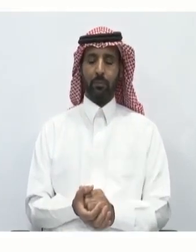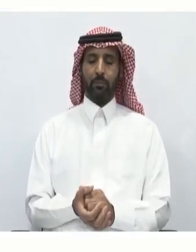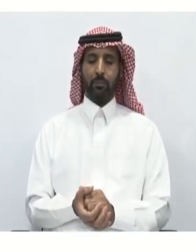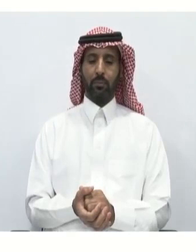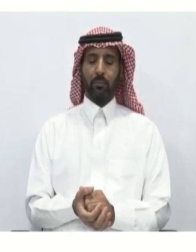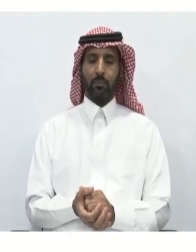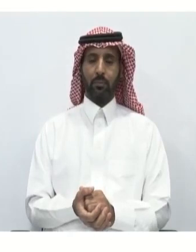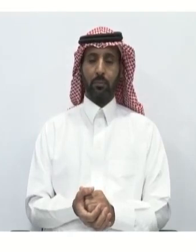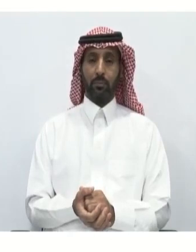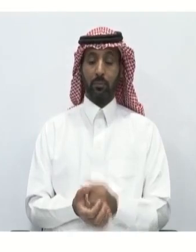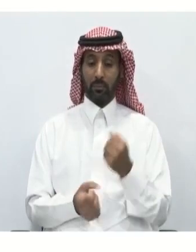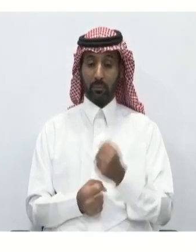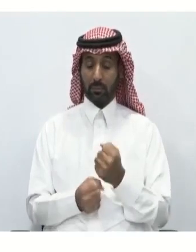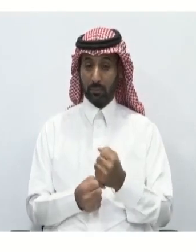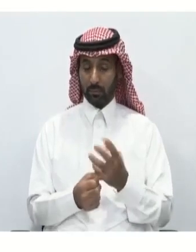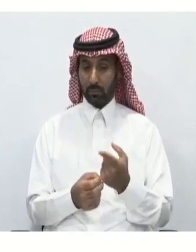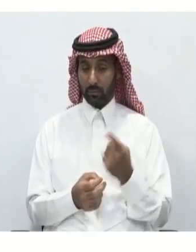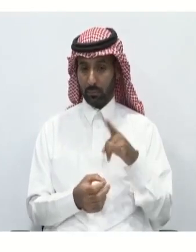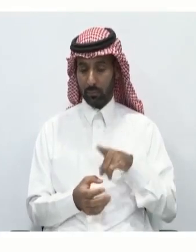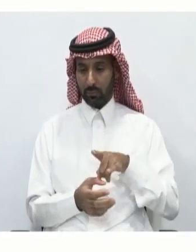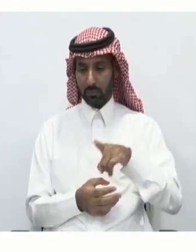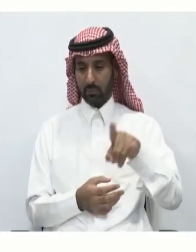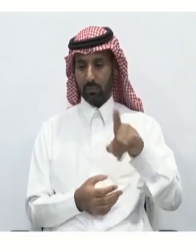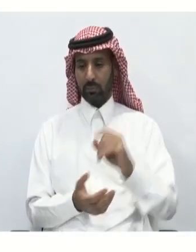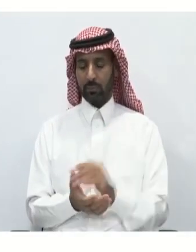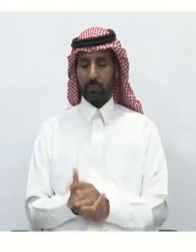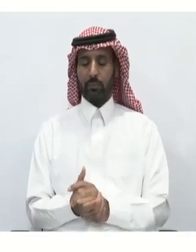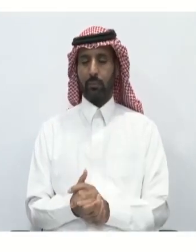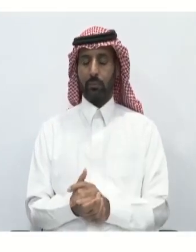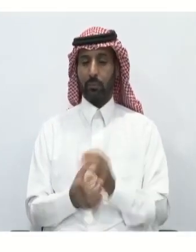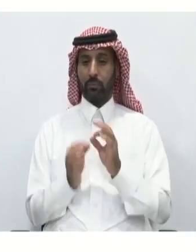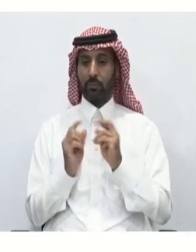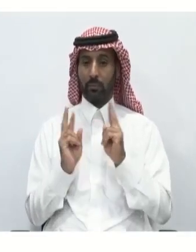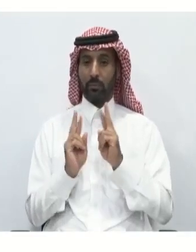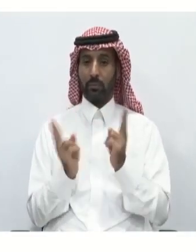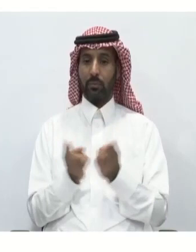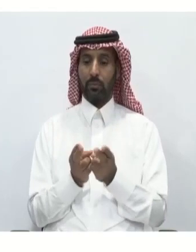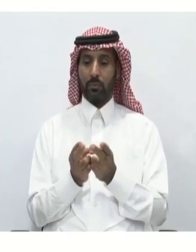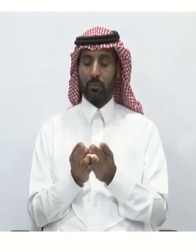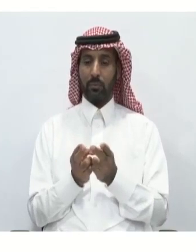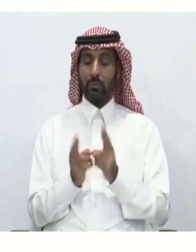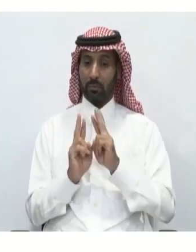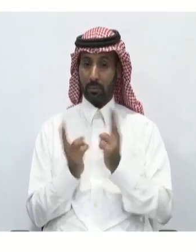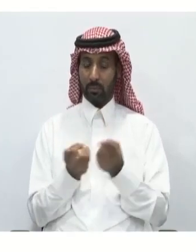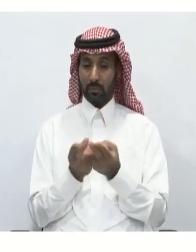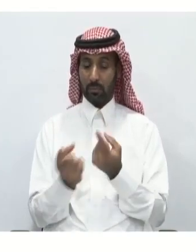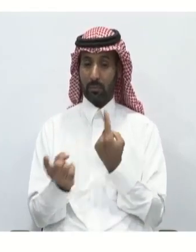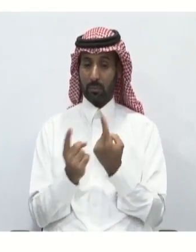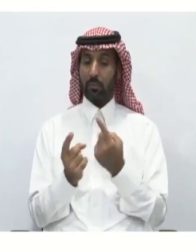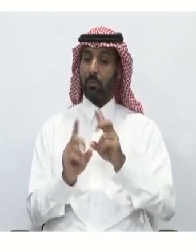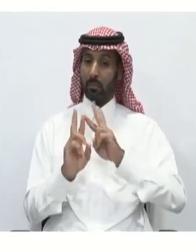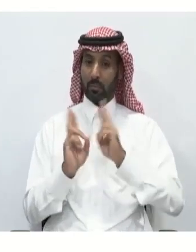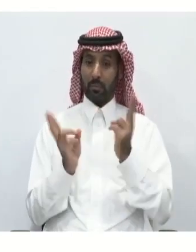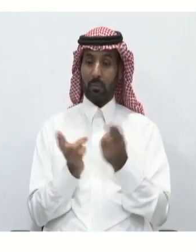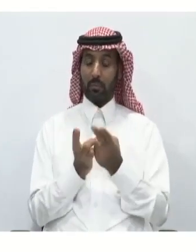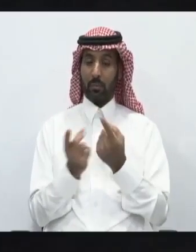hotel. Also, he said a breathtaking view of the bay. Also, here he mentioned the conference, because conference, it means